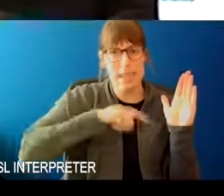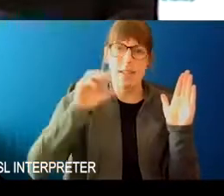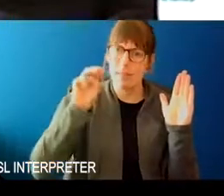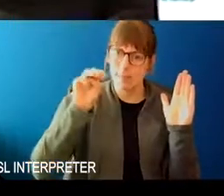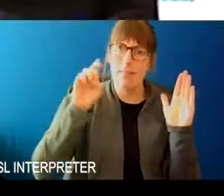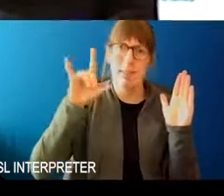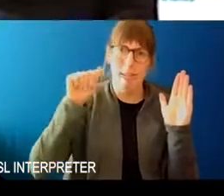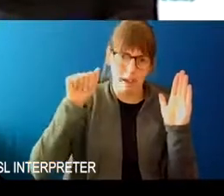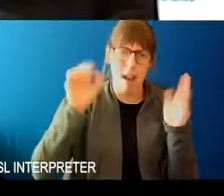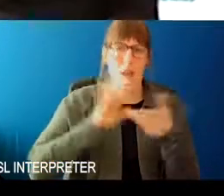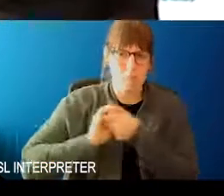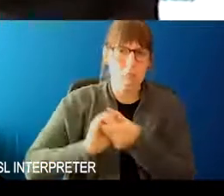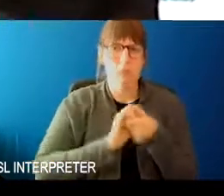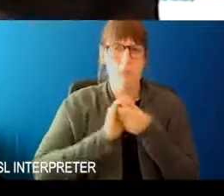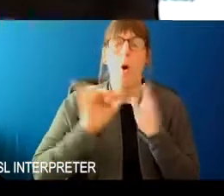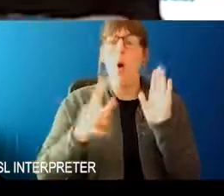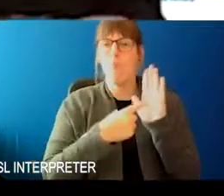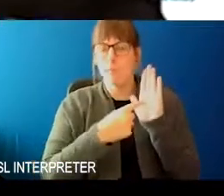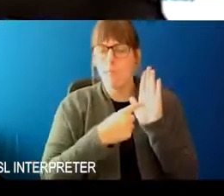we are media.